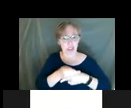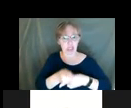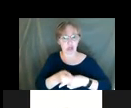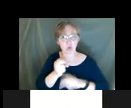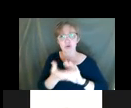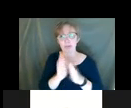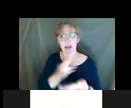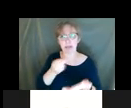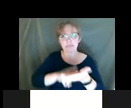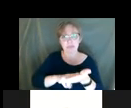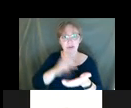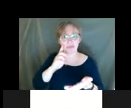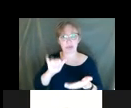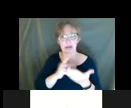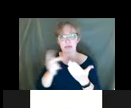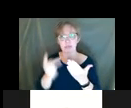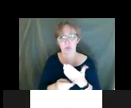enrolled